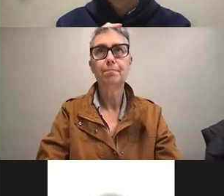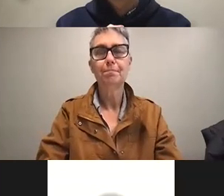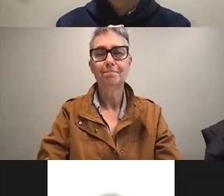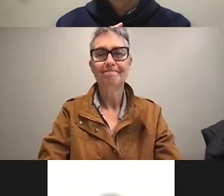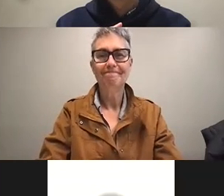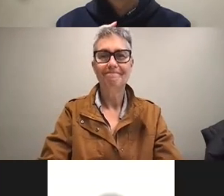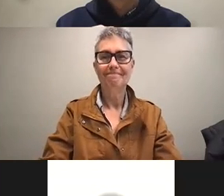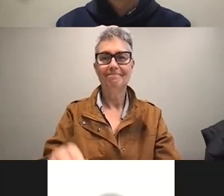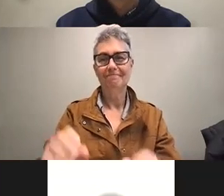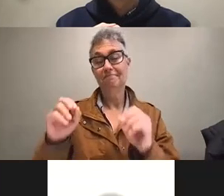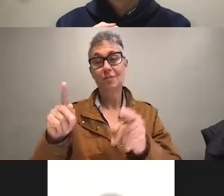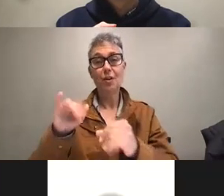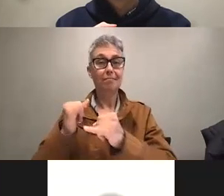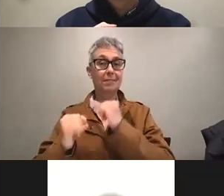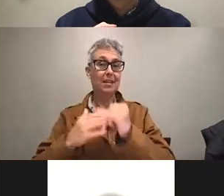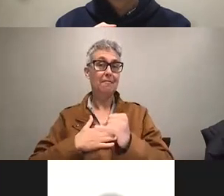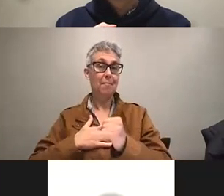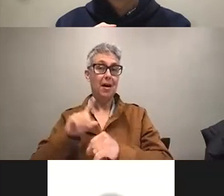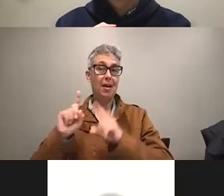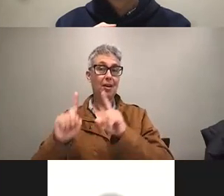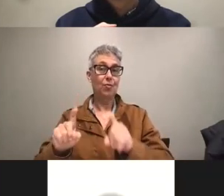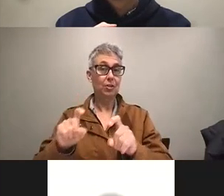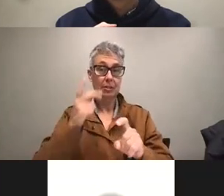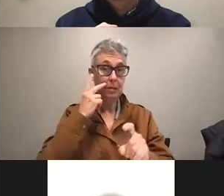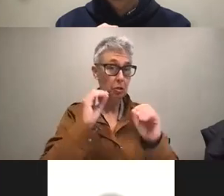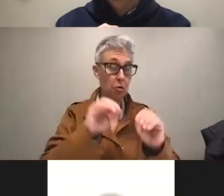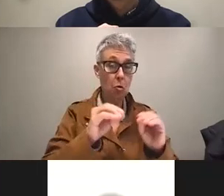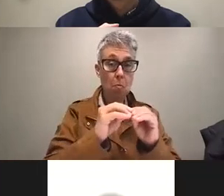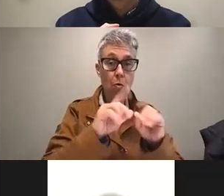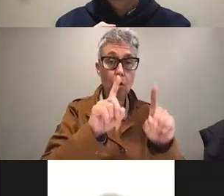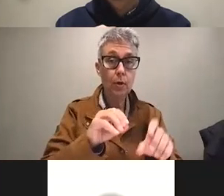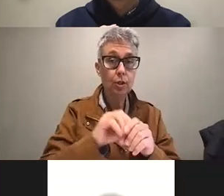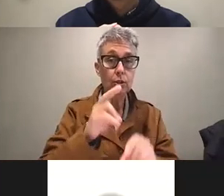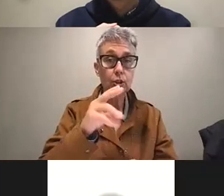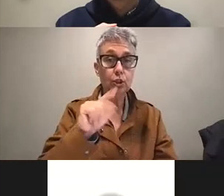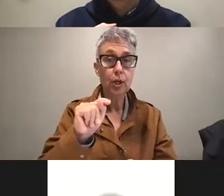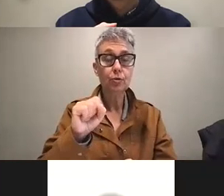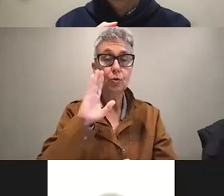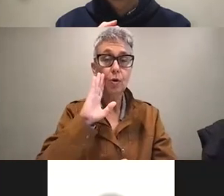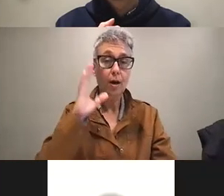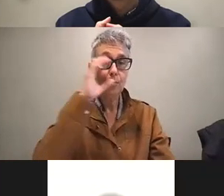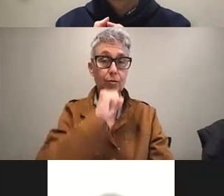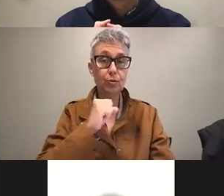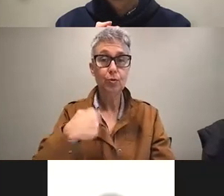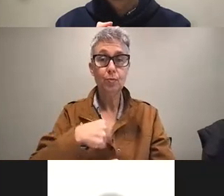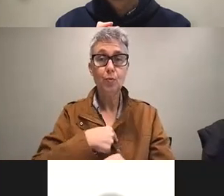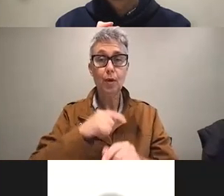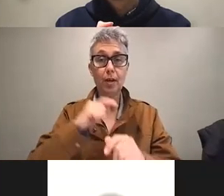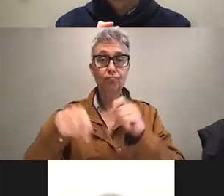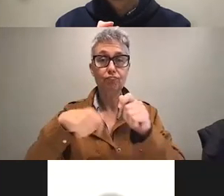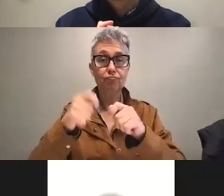Okay, that's the end of my questions, and I see that there's no further questions in chat. So I'm going to assume that we'll wind